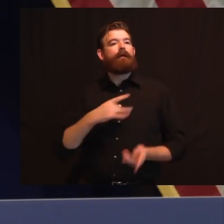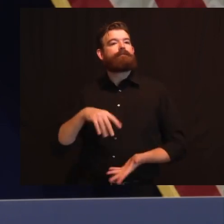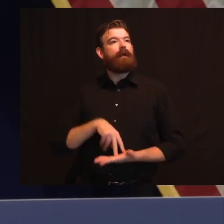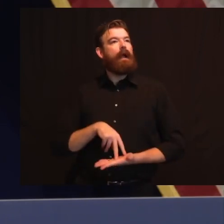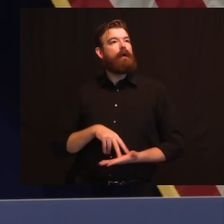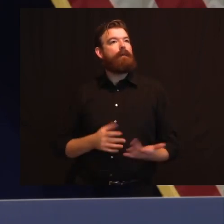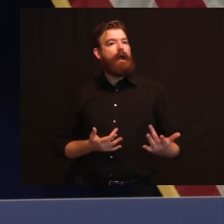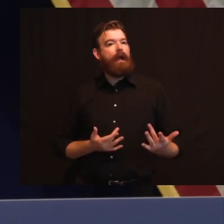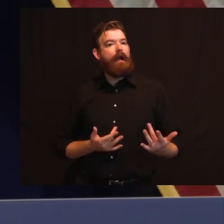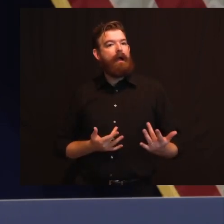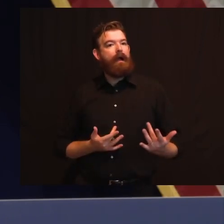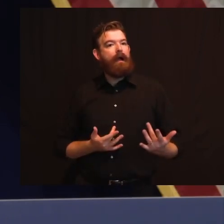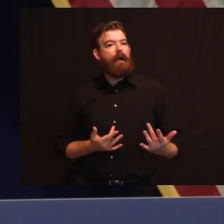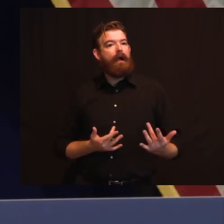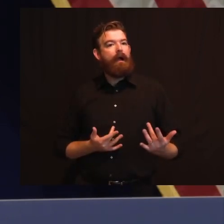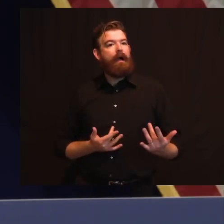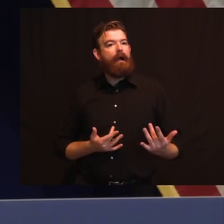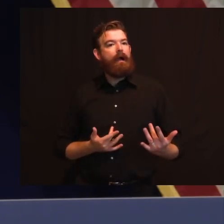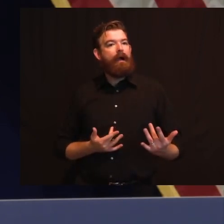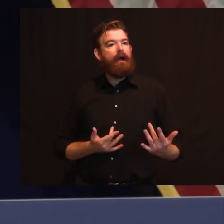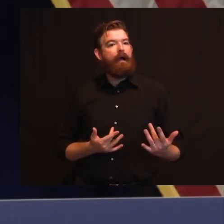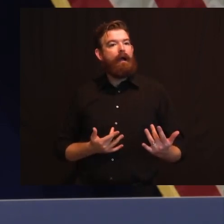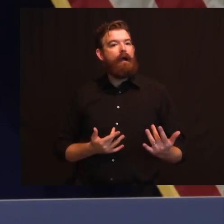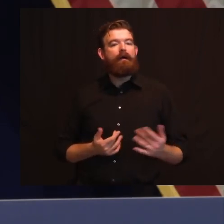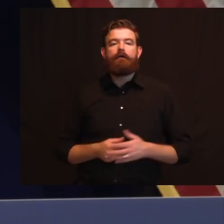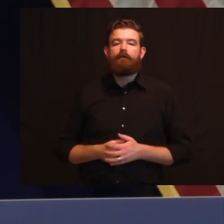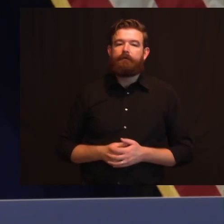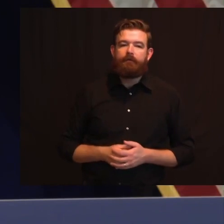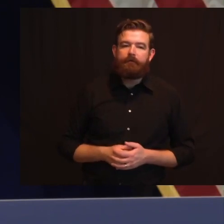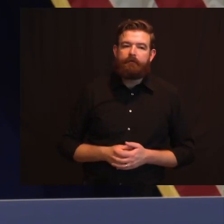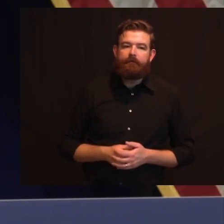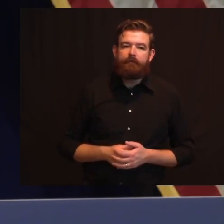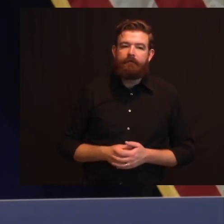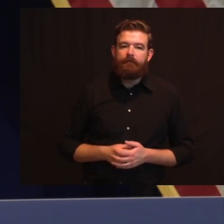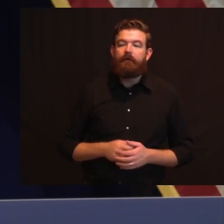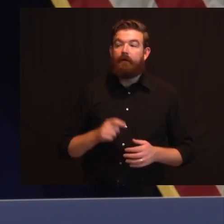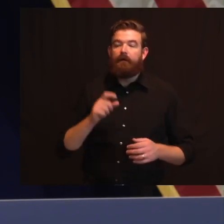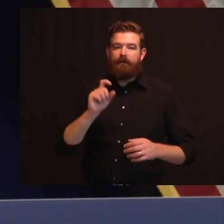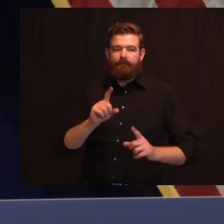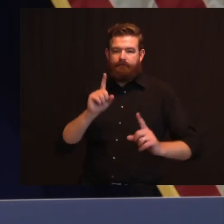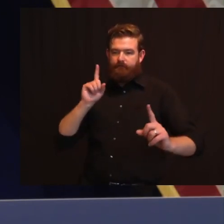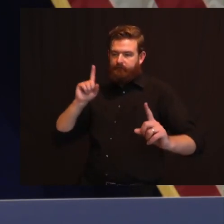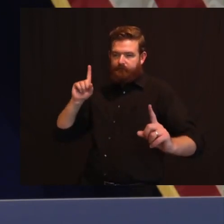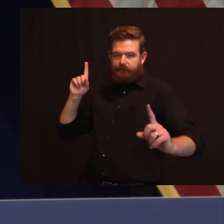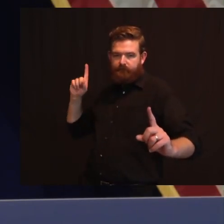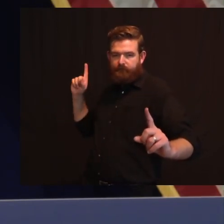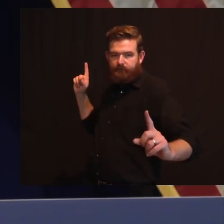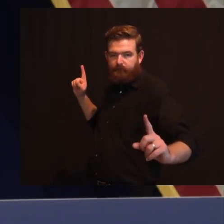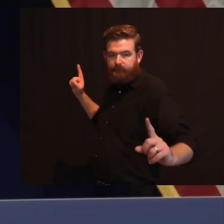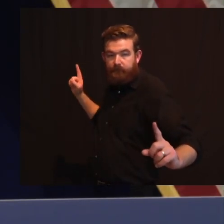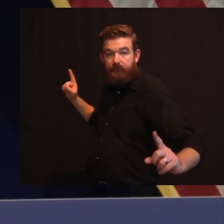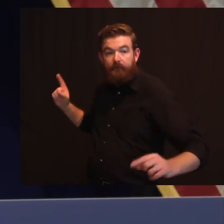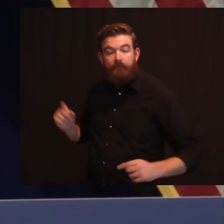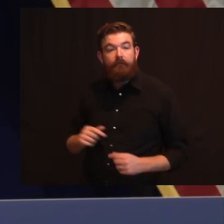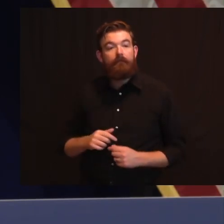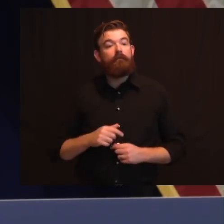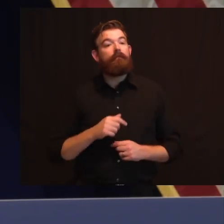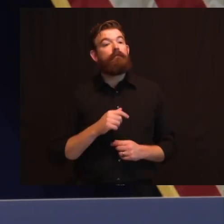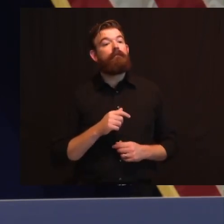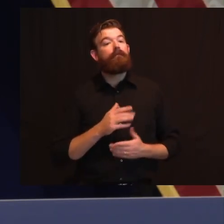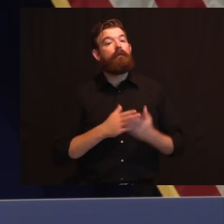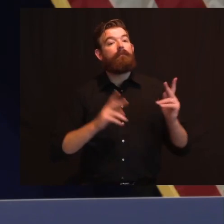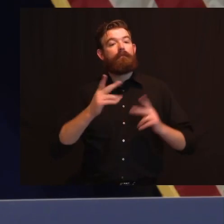back and it's a tiny space. They can't get in because of social distancing. Sometimes people choose to stay. We do run into, when